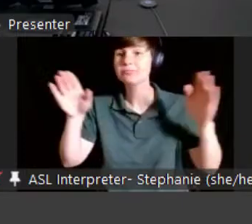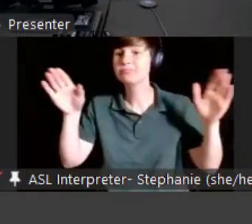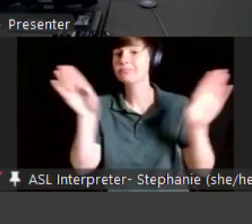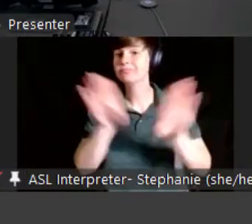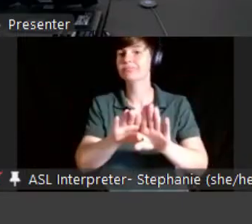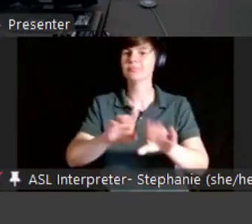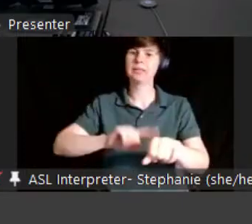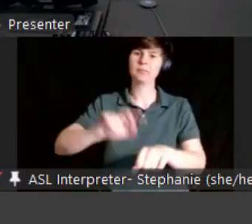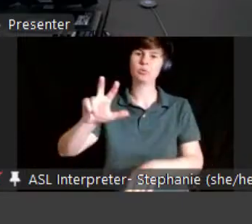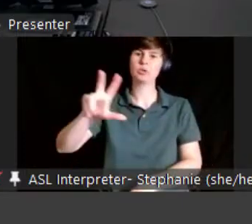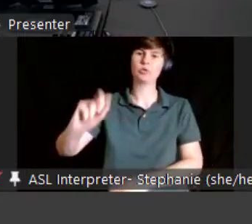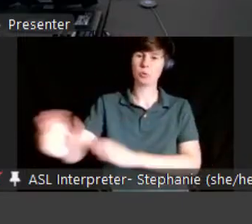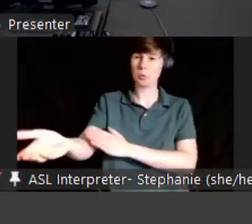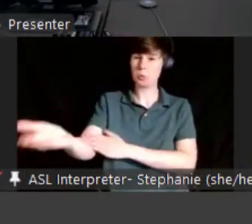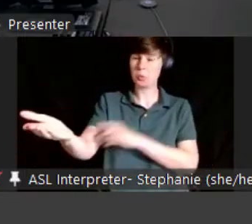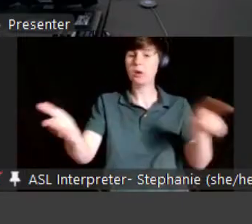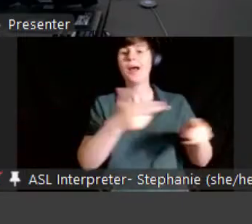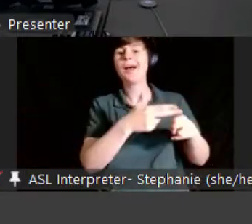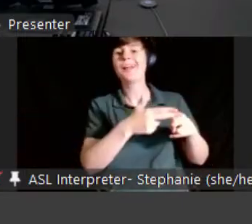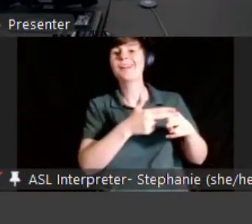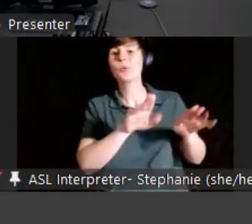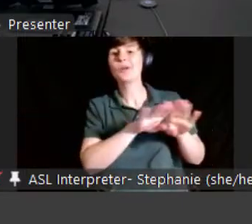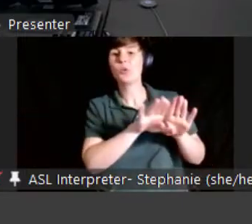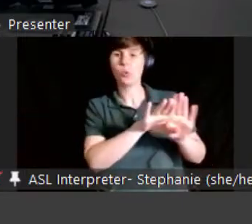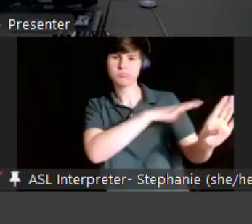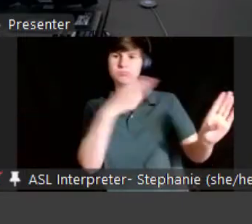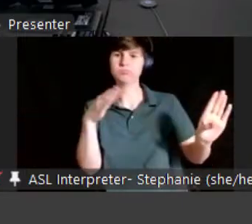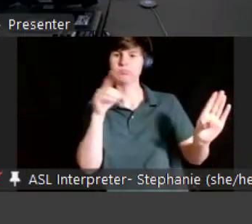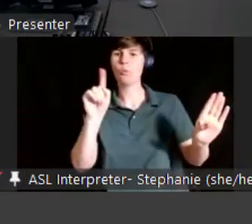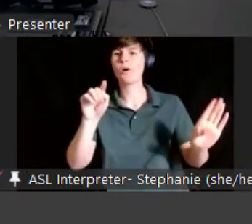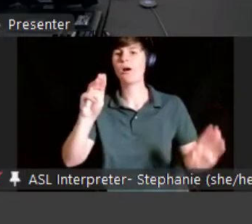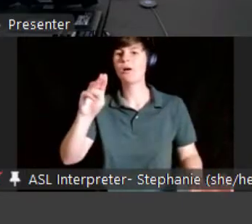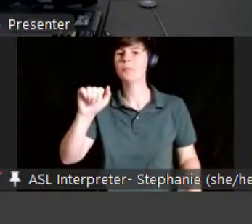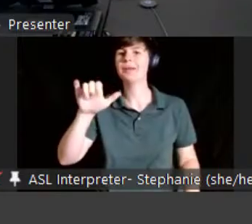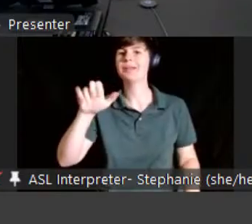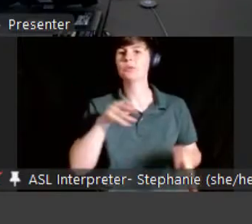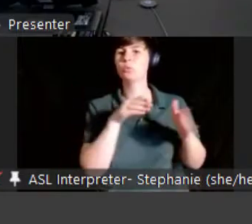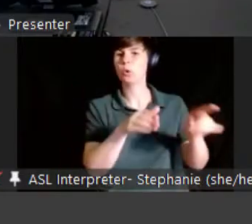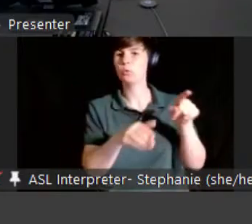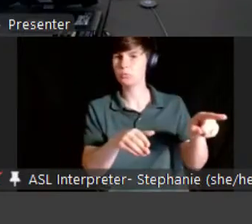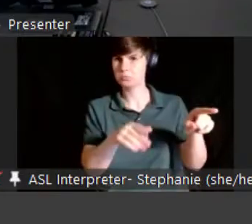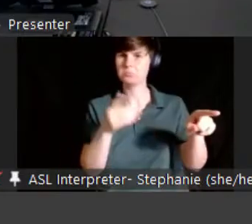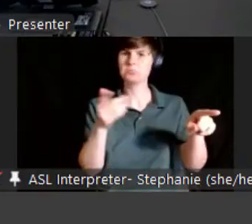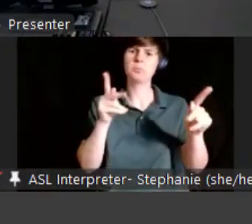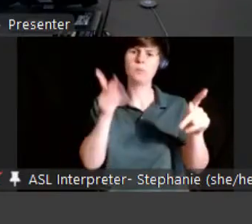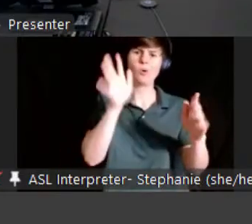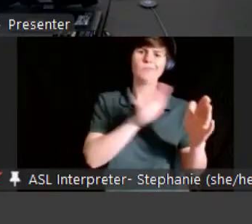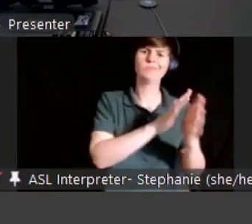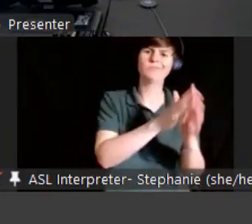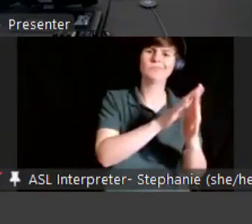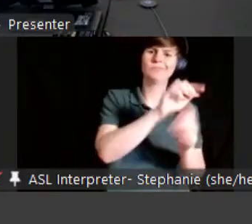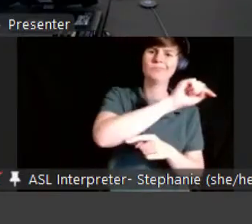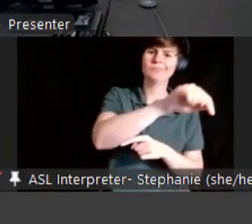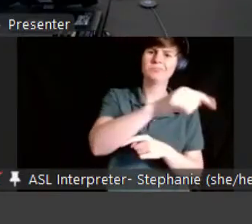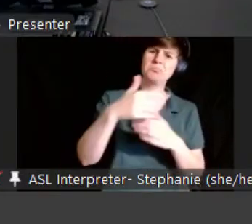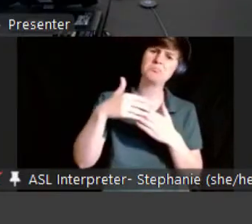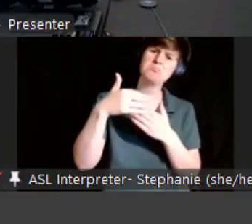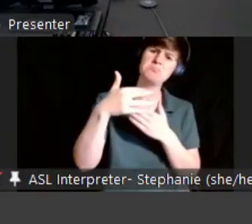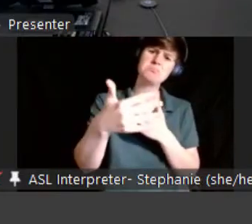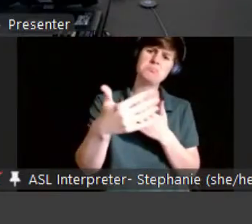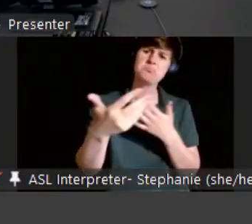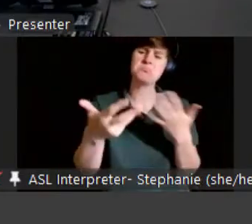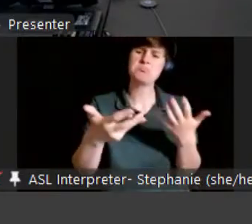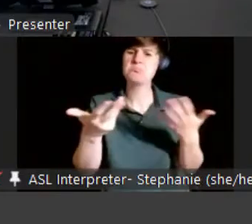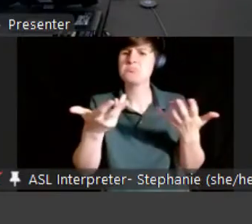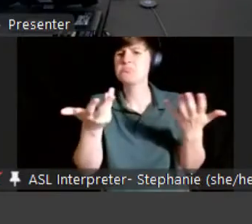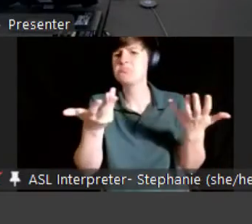this morning, we opened the temporary entrance at Mason, which we will be using to provide service through the station over the next,